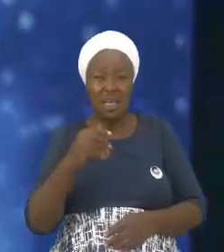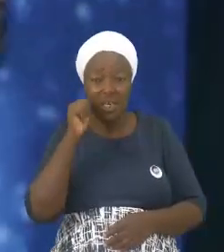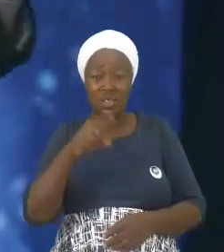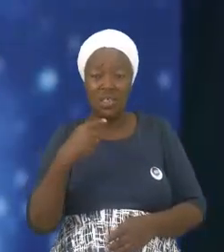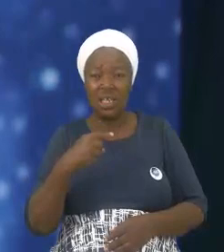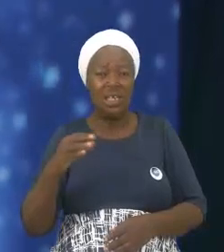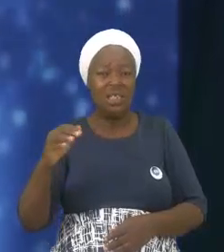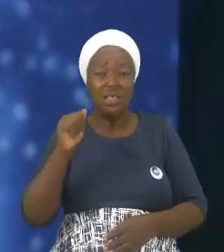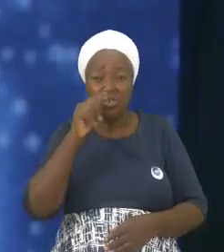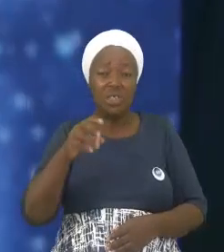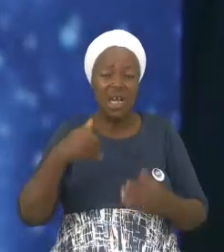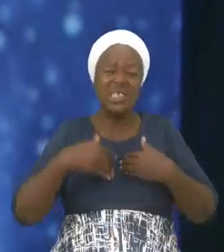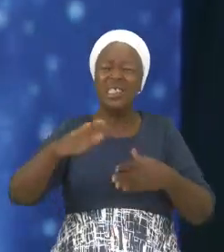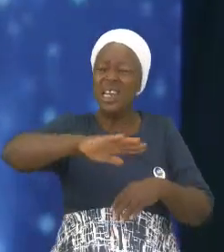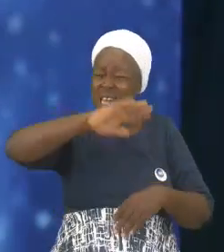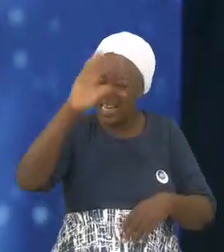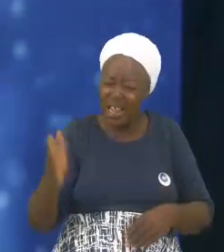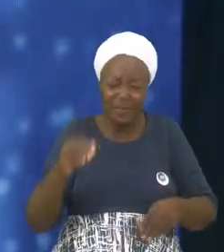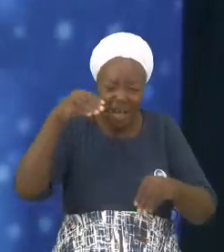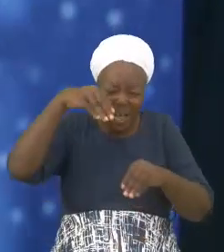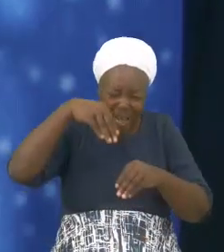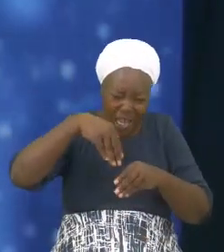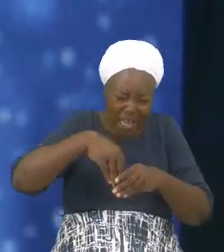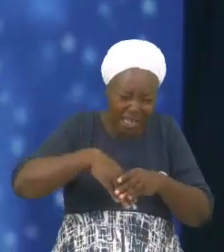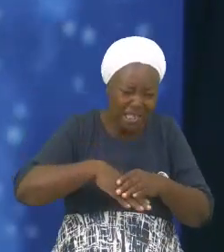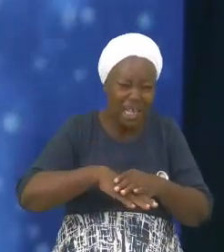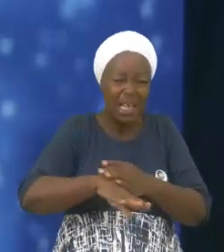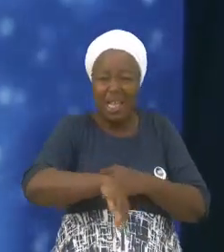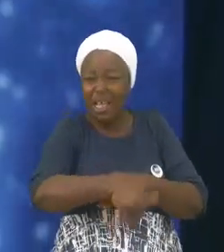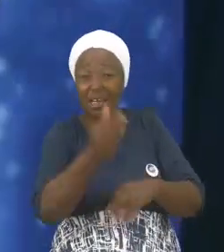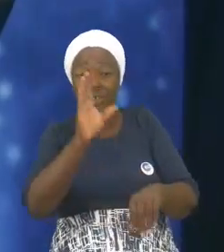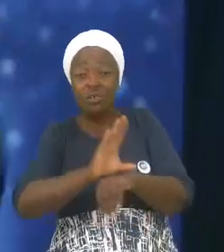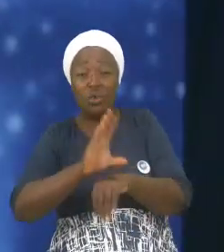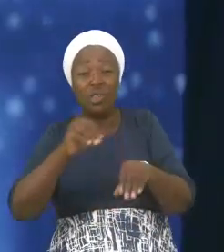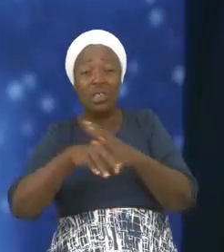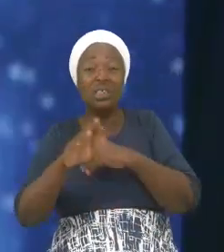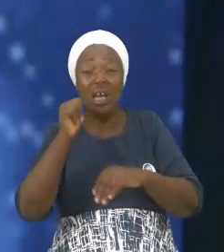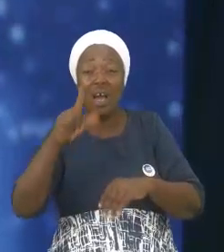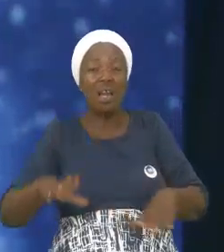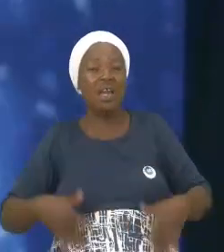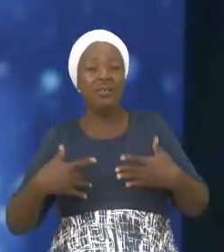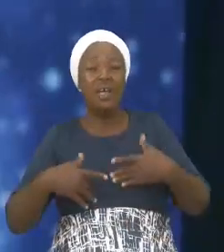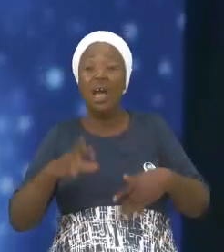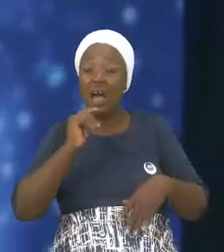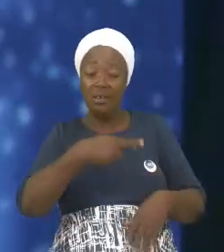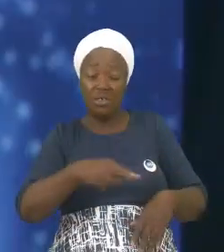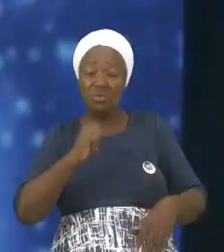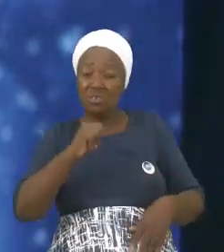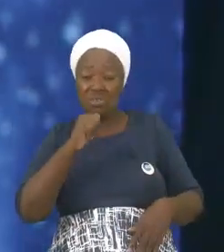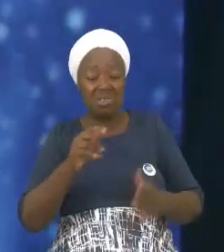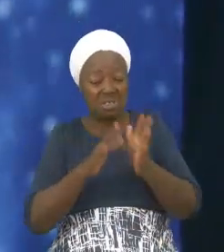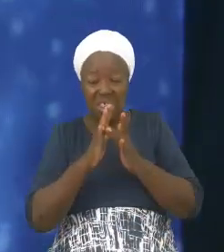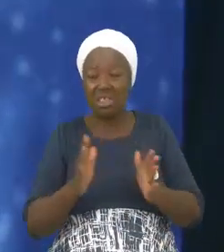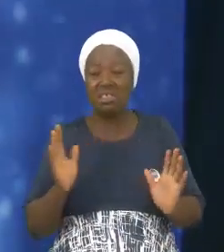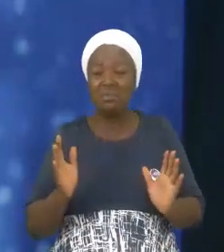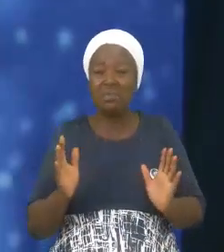in her life. She was coming from Korea, and her religion wasn't even Christianity. And then I prayed, I said,